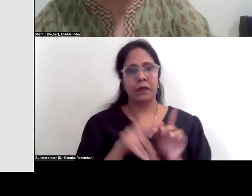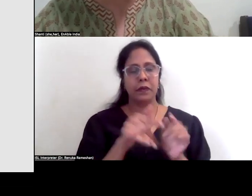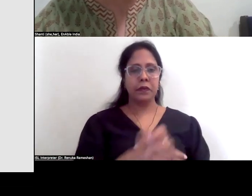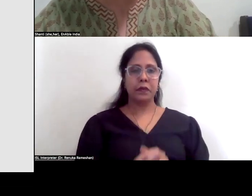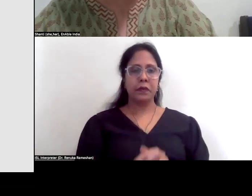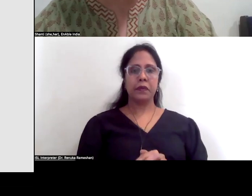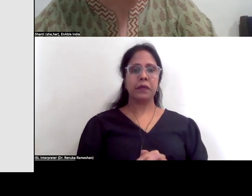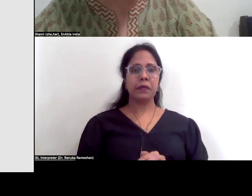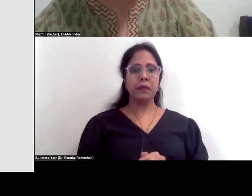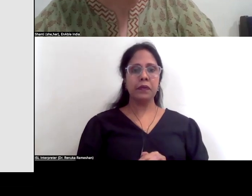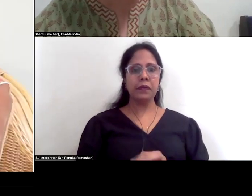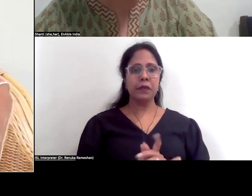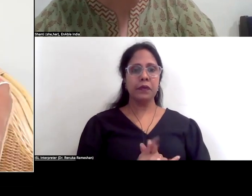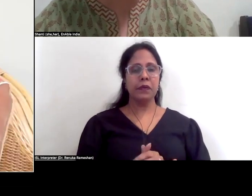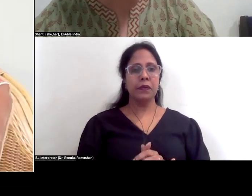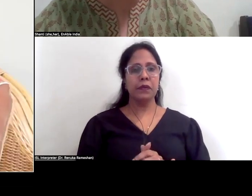one.